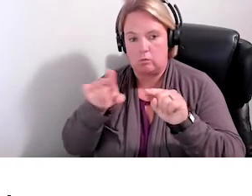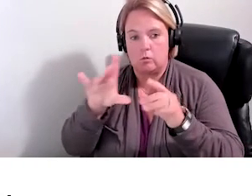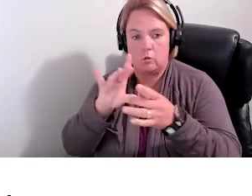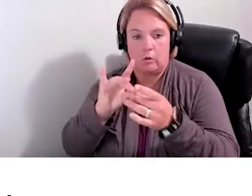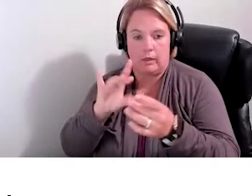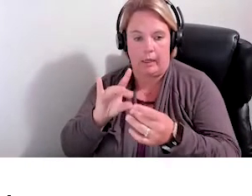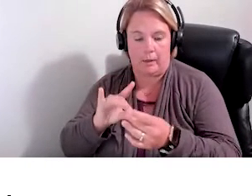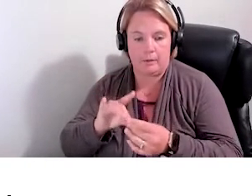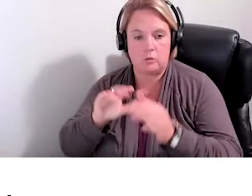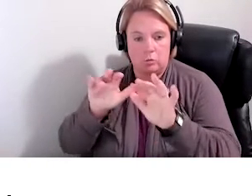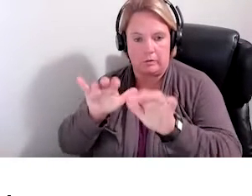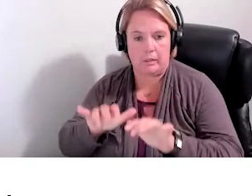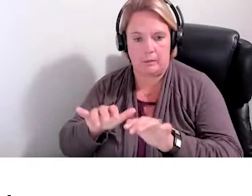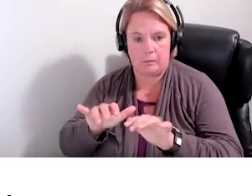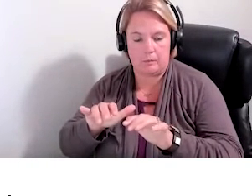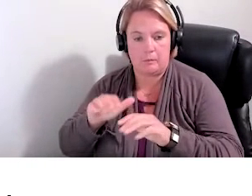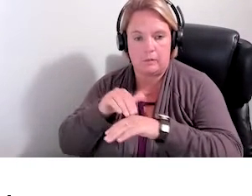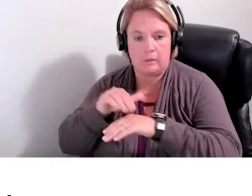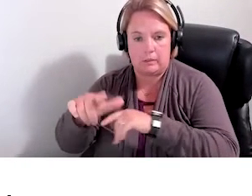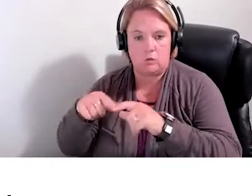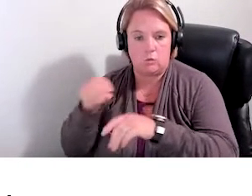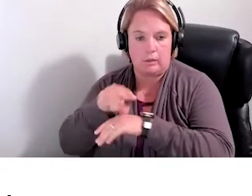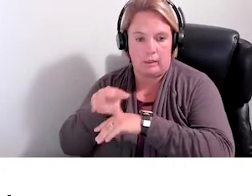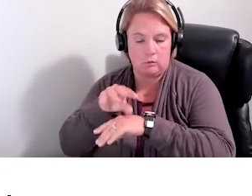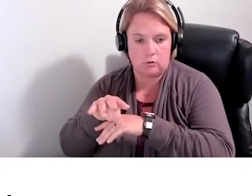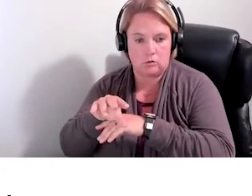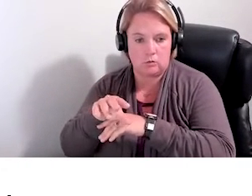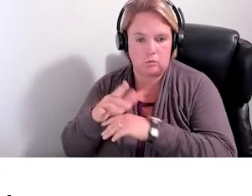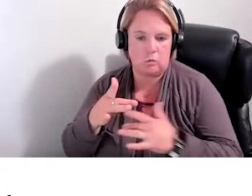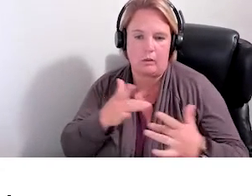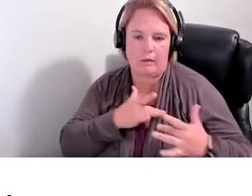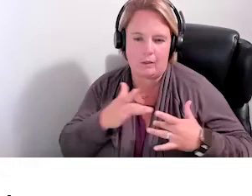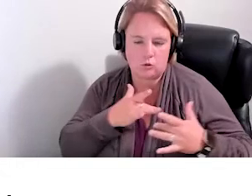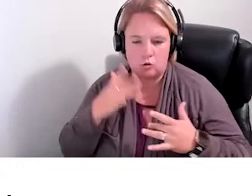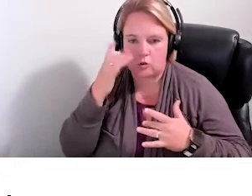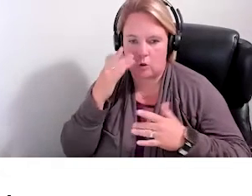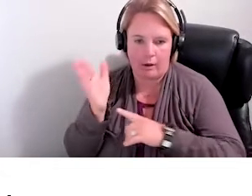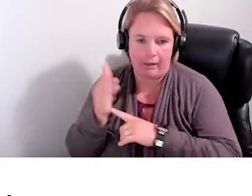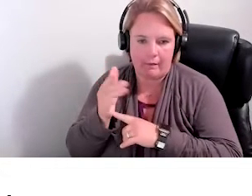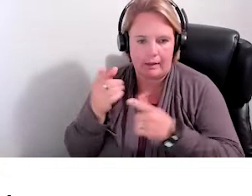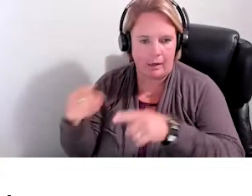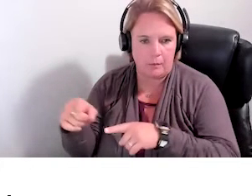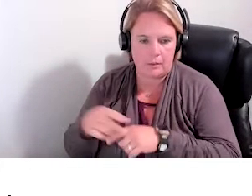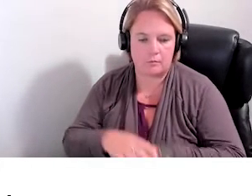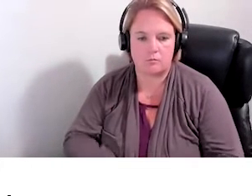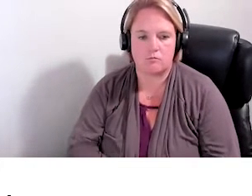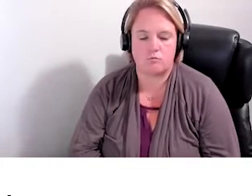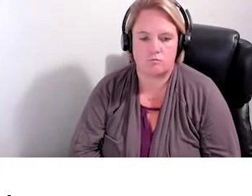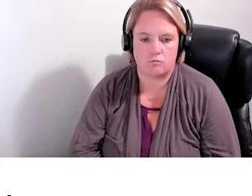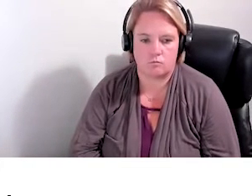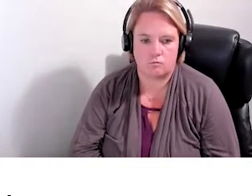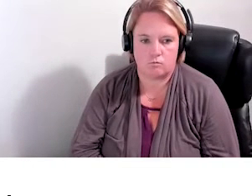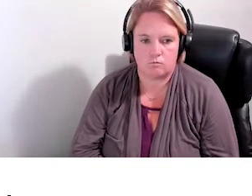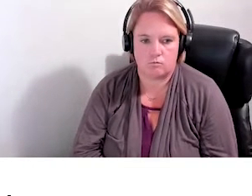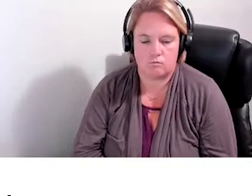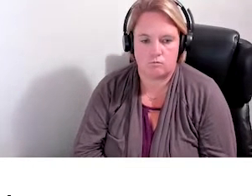the counselor or what is the concern that you are or why you're raising this flag. So this is the general